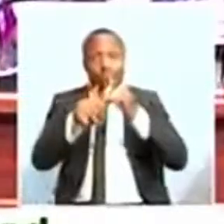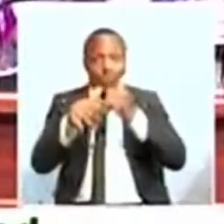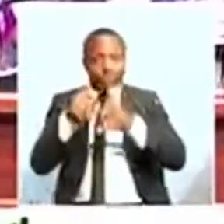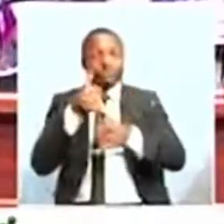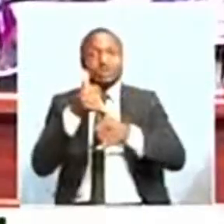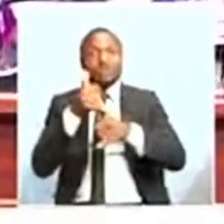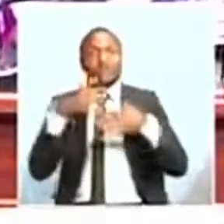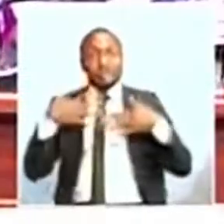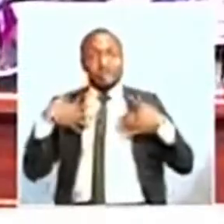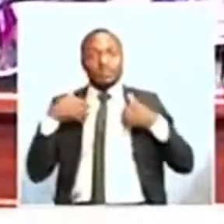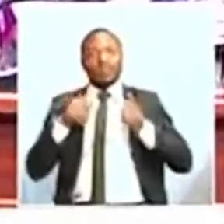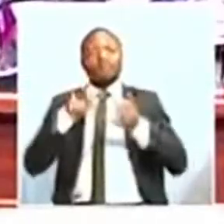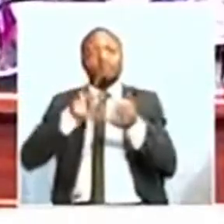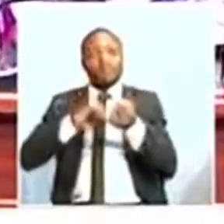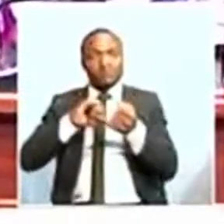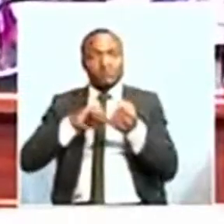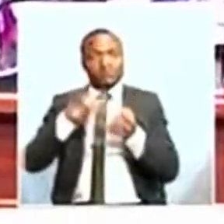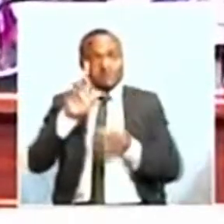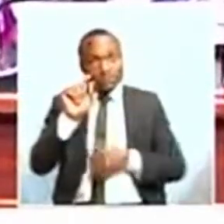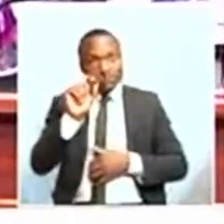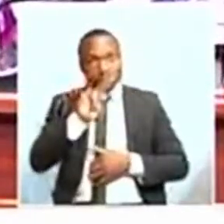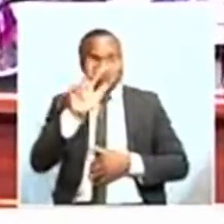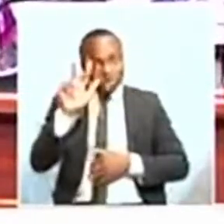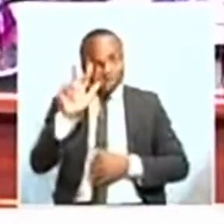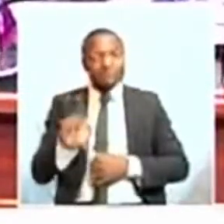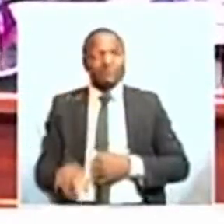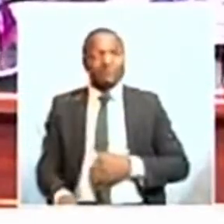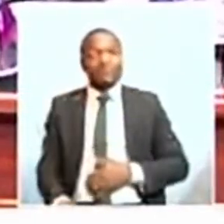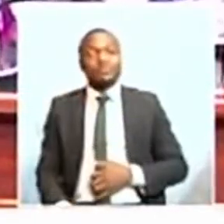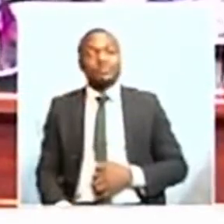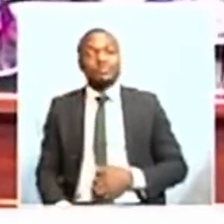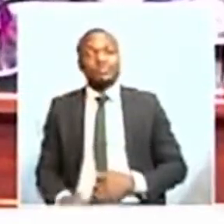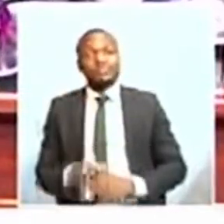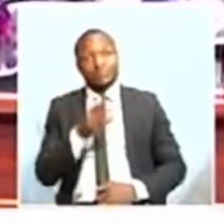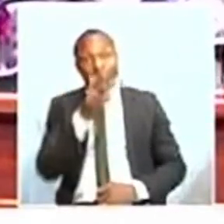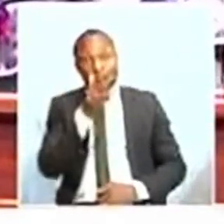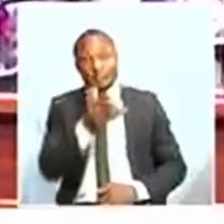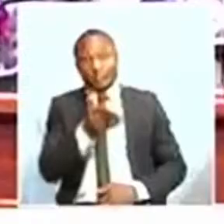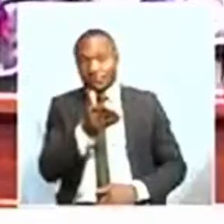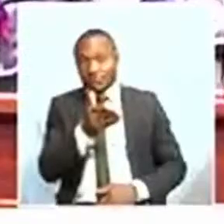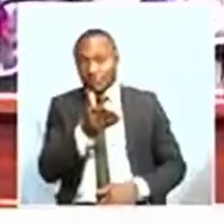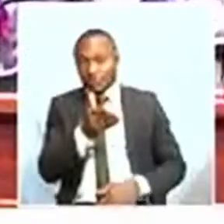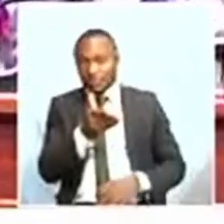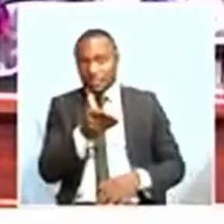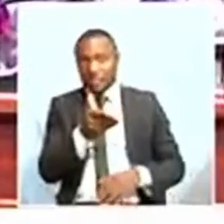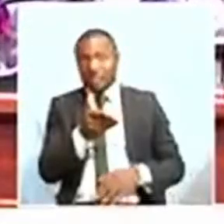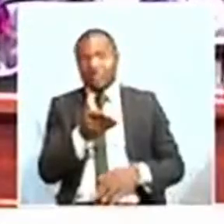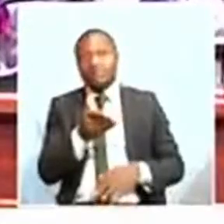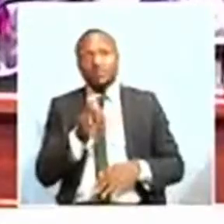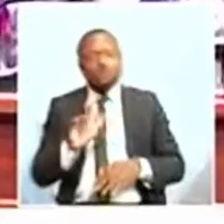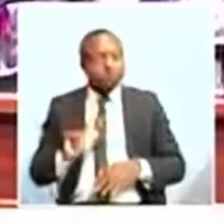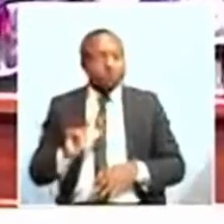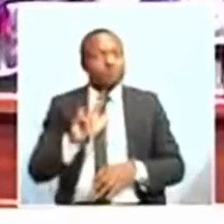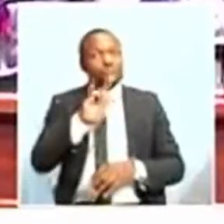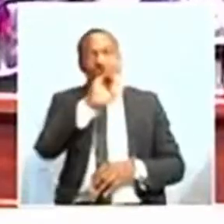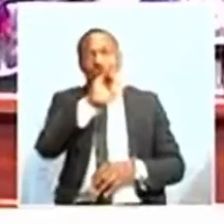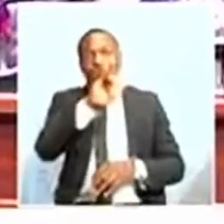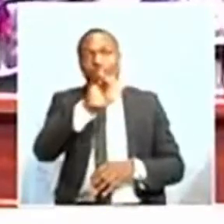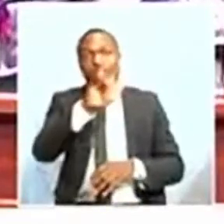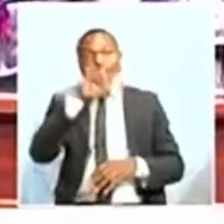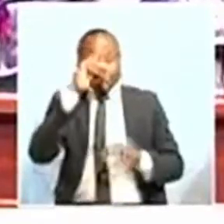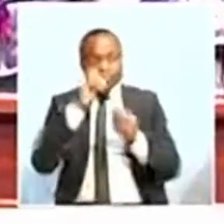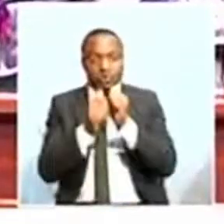grounds in September 2023. He was, however, unable to travel due to personal